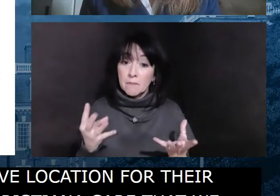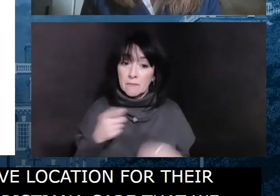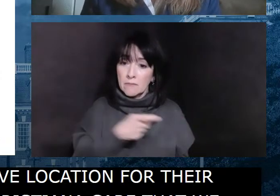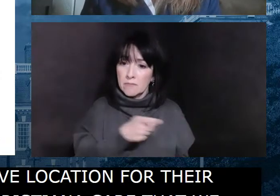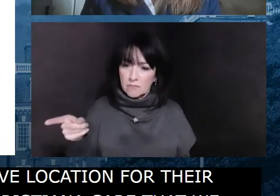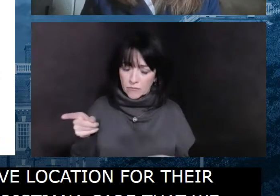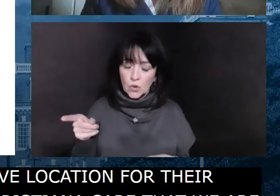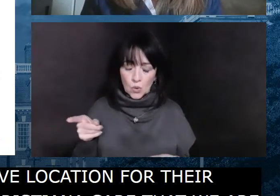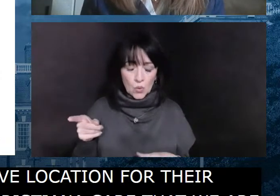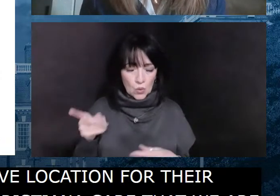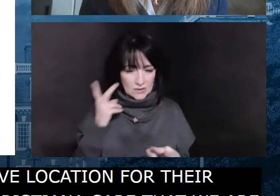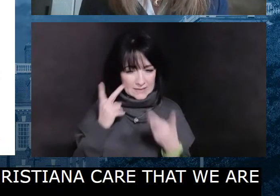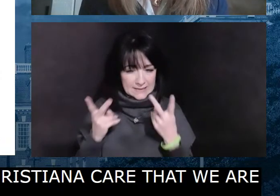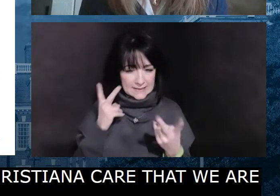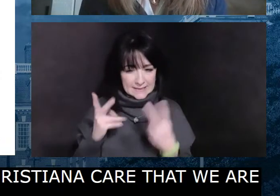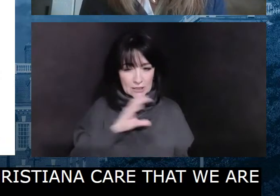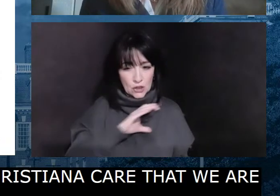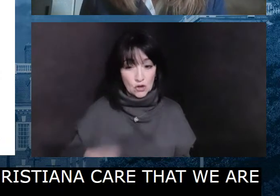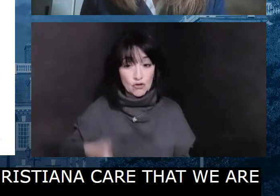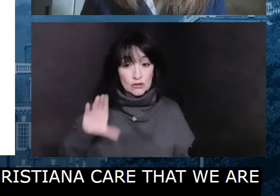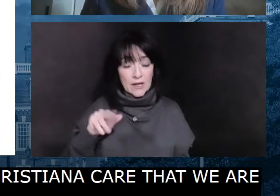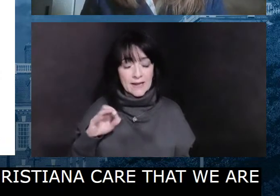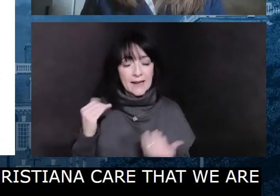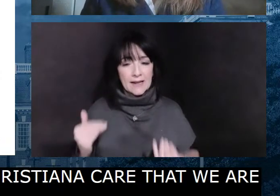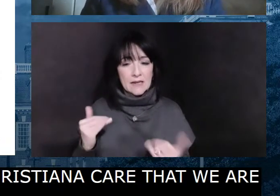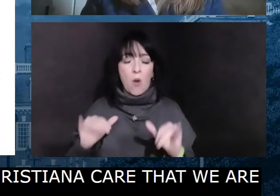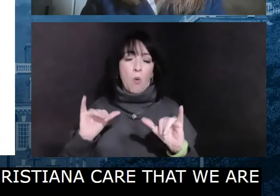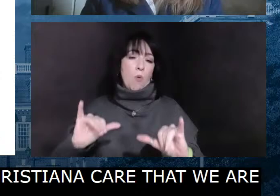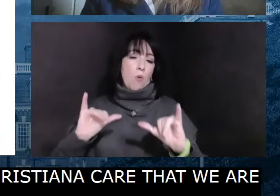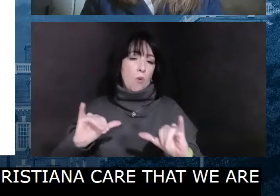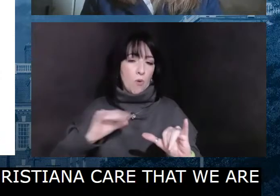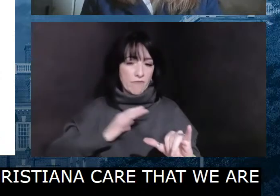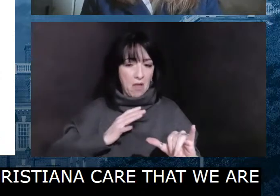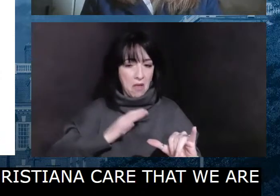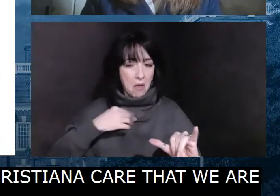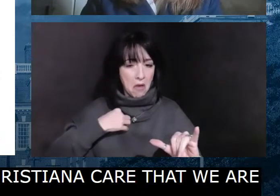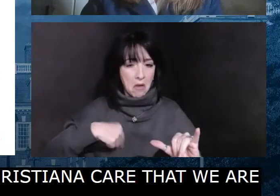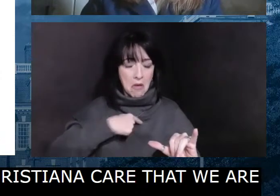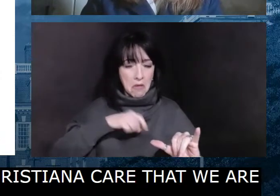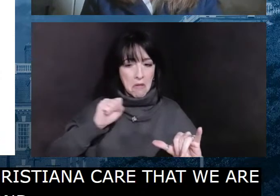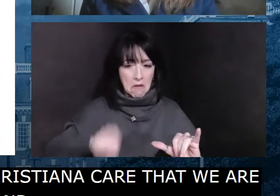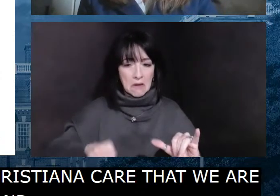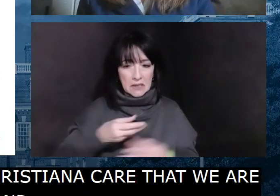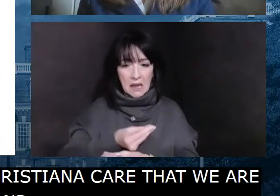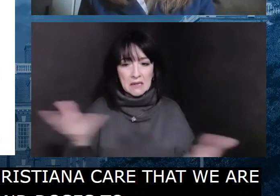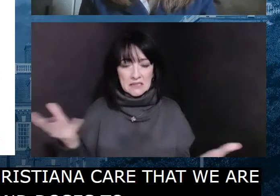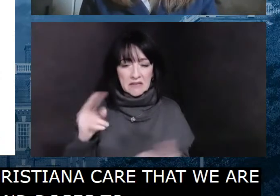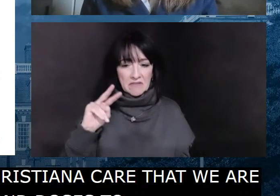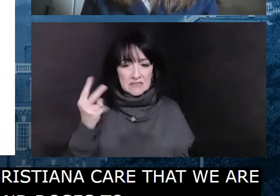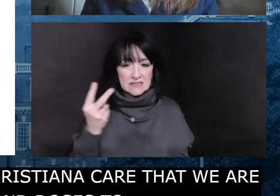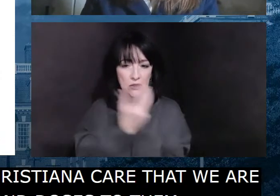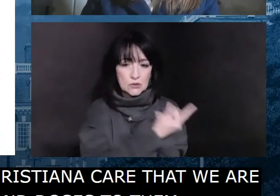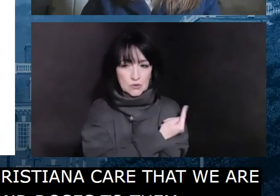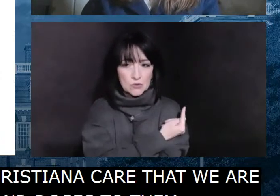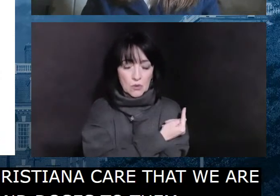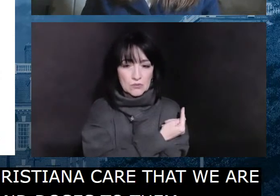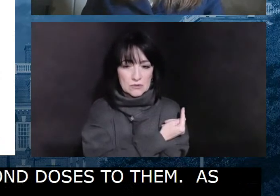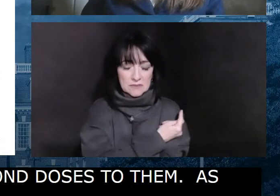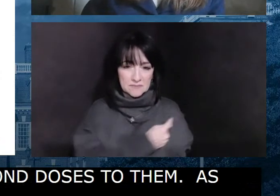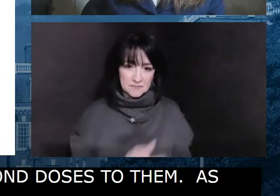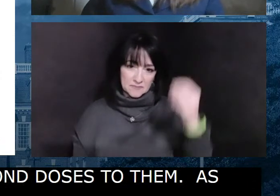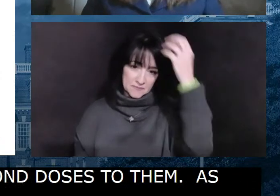revised their guidance since that time to make sure that they're able to provide the second doses as